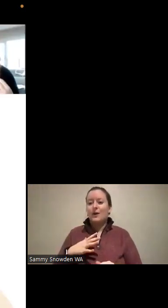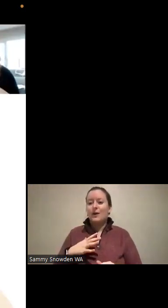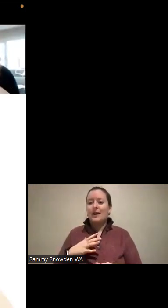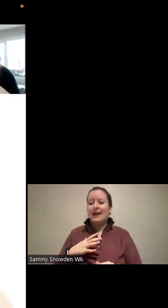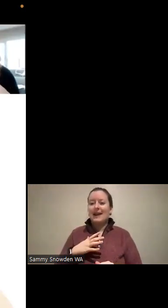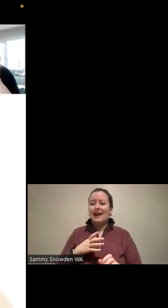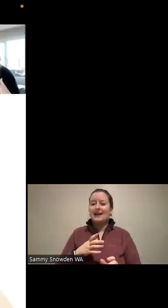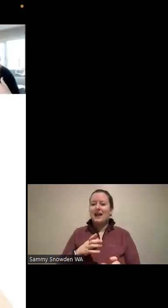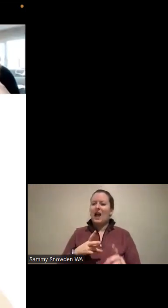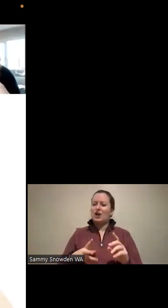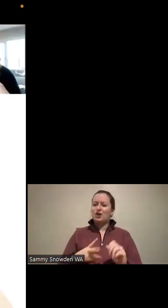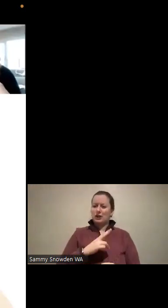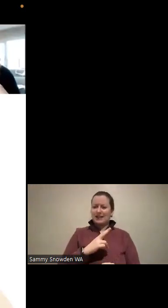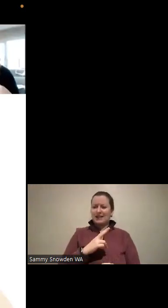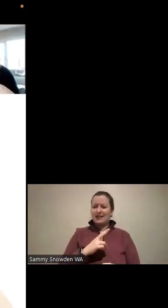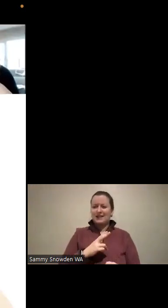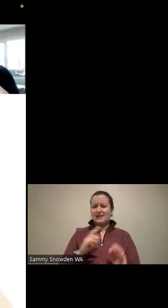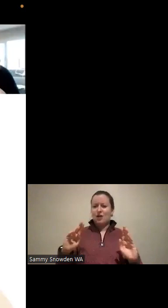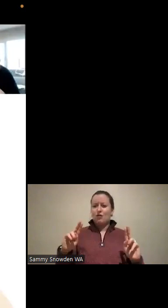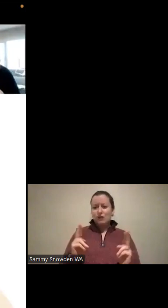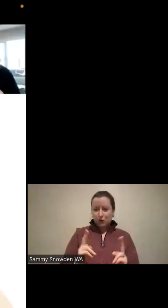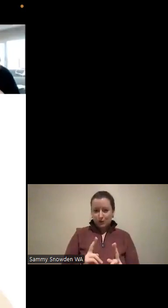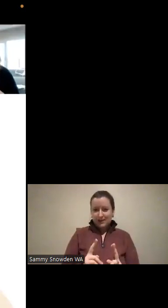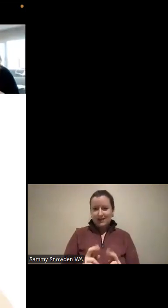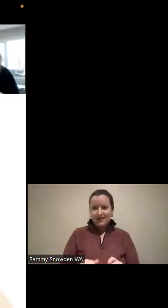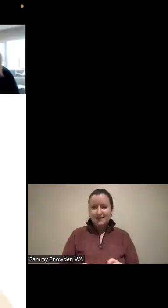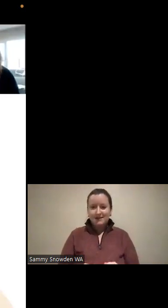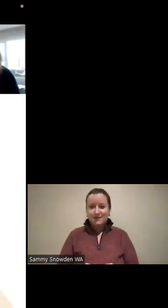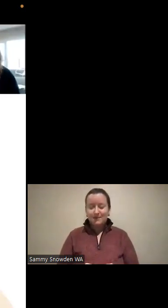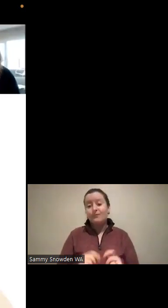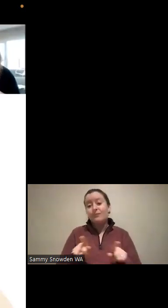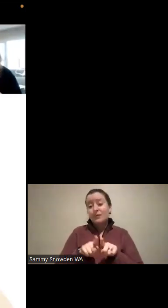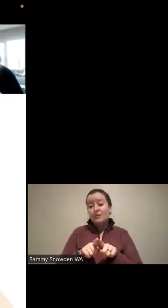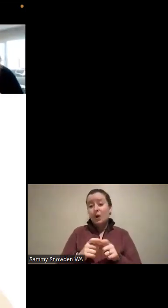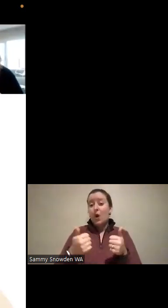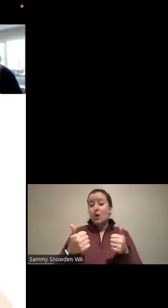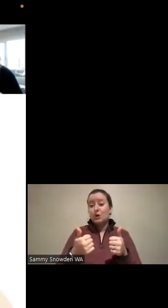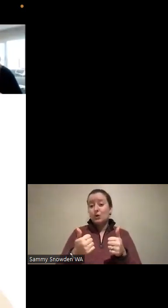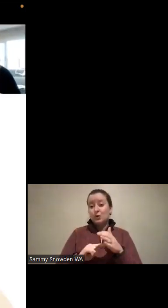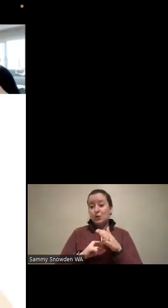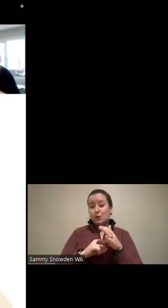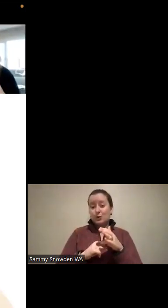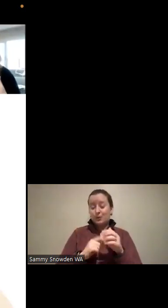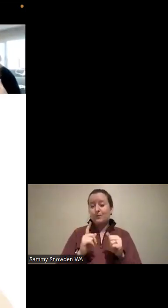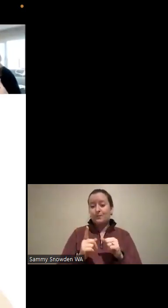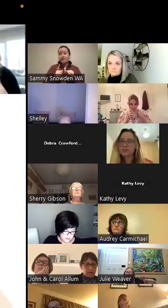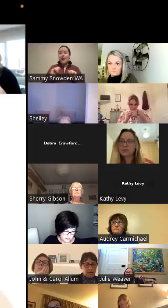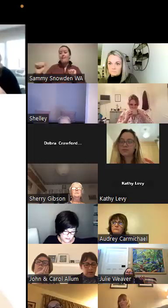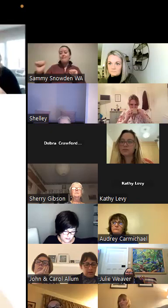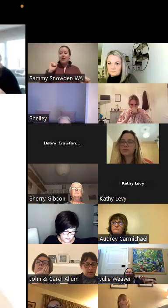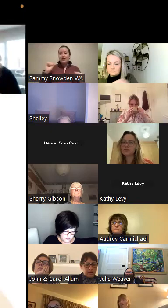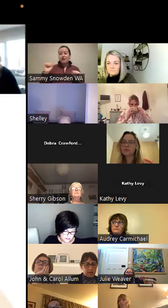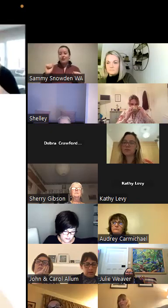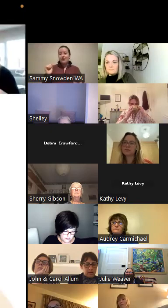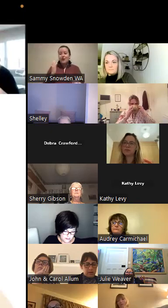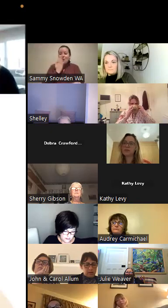help to drive those oils into the bath from the warm water, so they absorb into your body more. And then obviously applying them